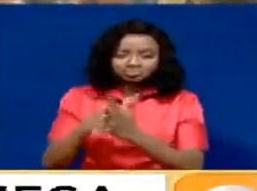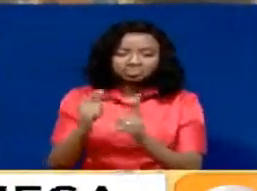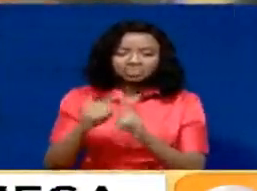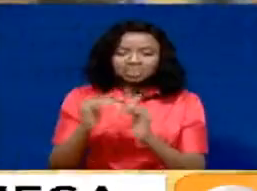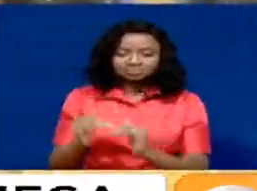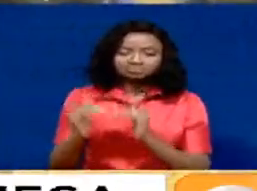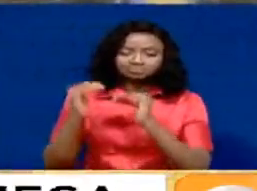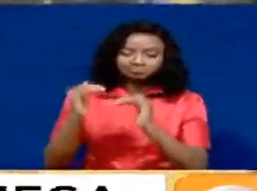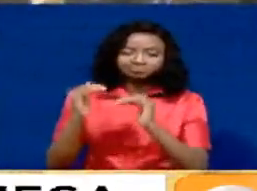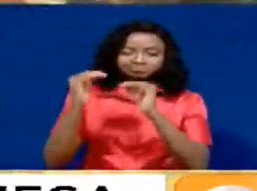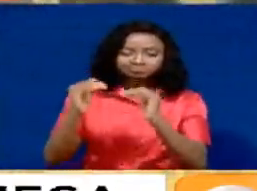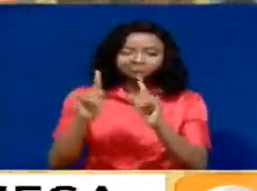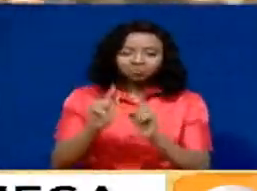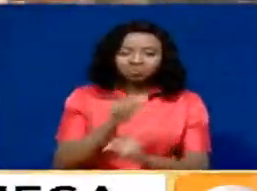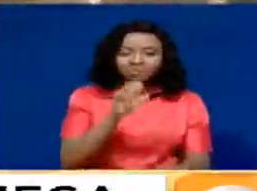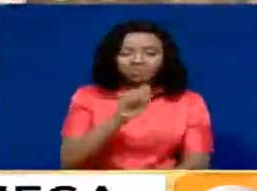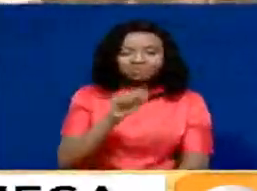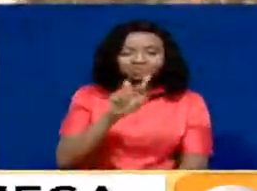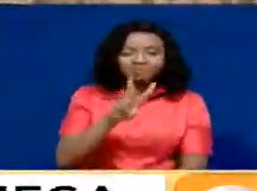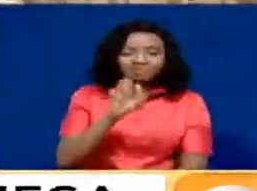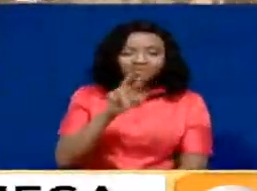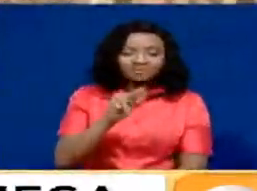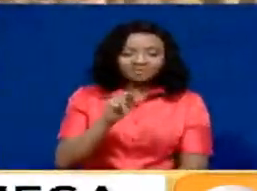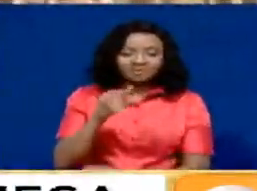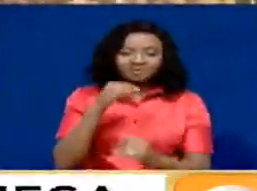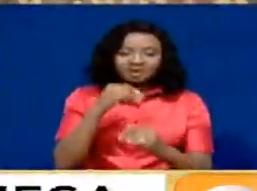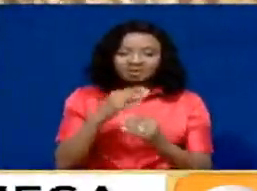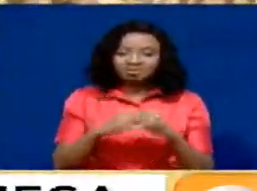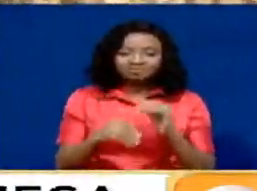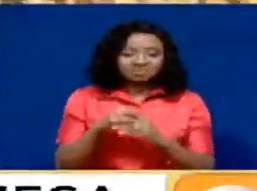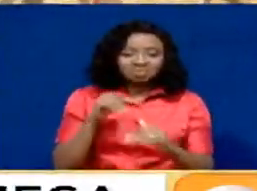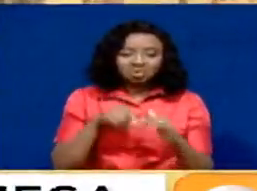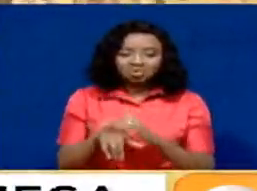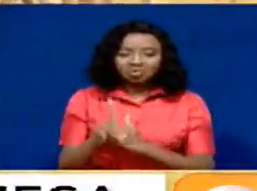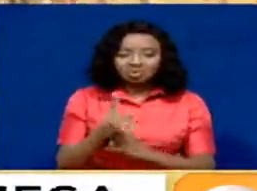they left off as Steven Sakari scored a converted try.